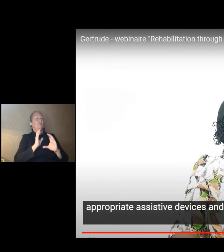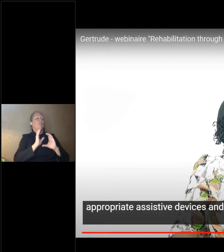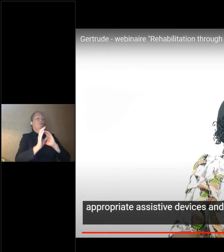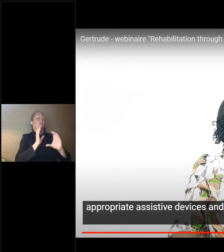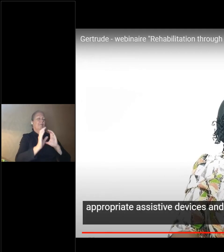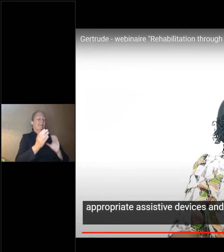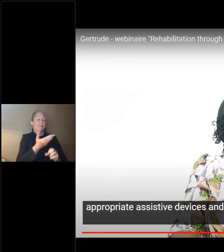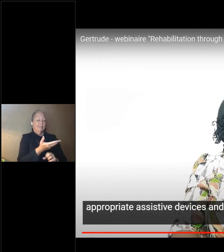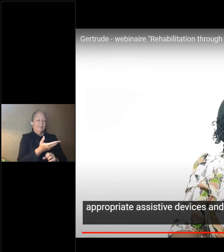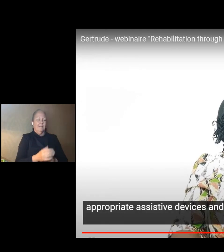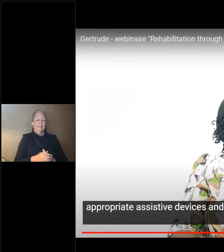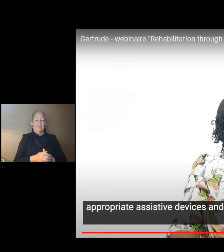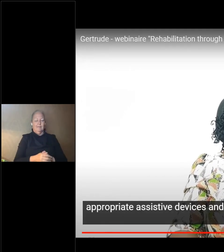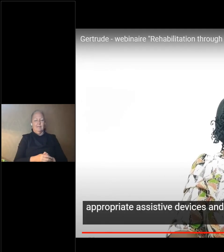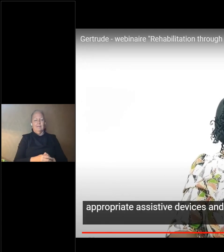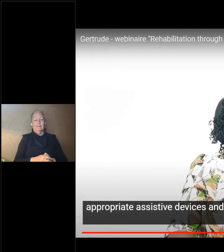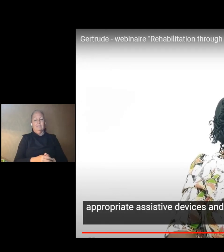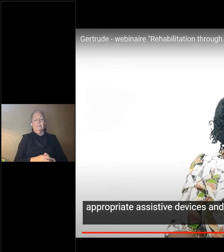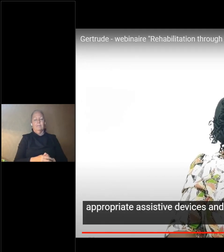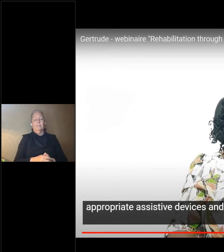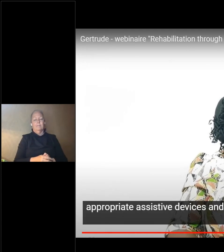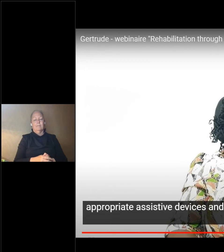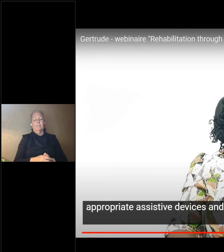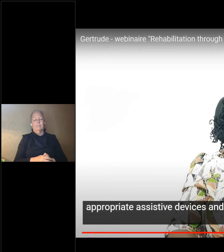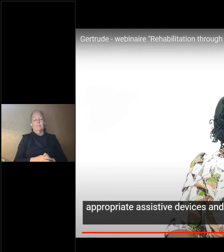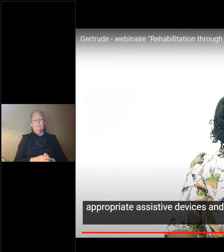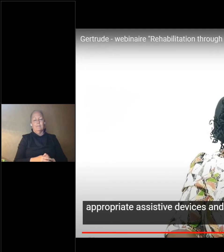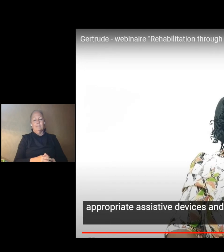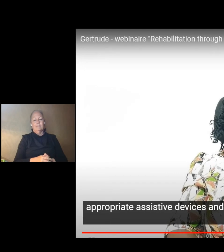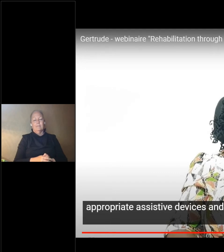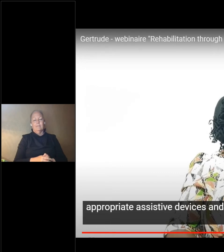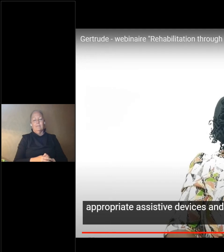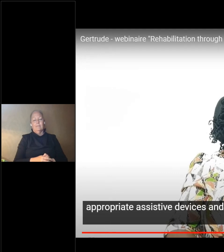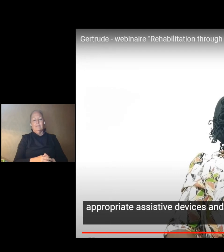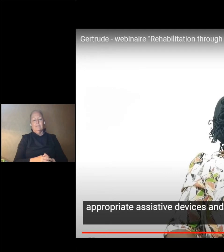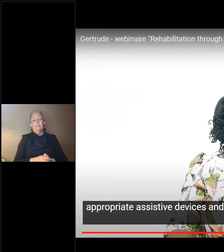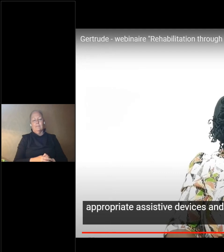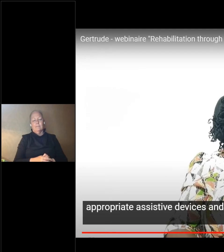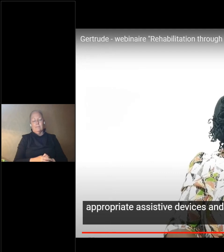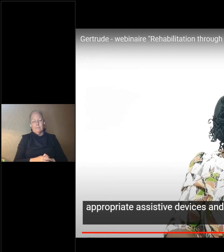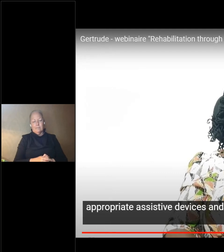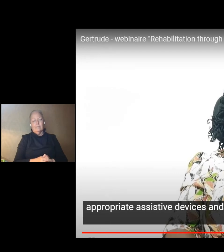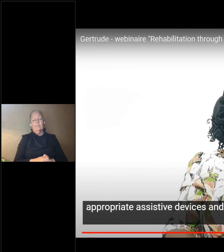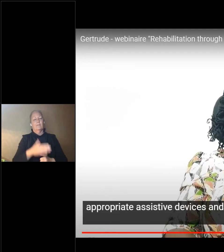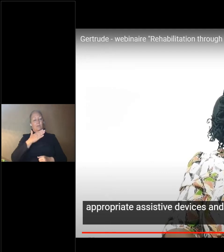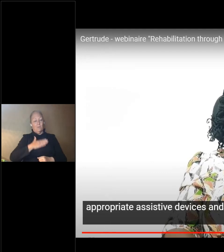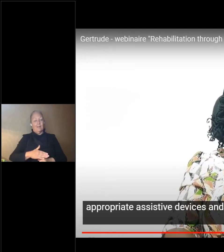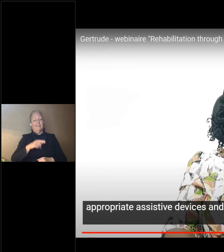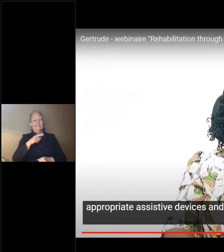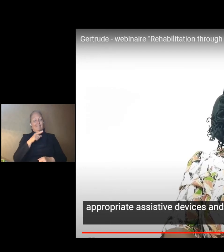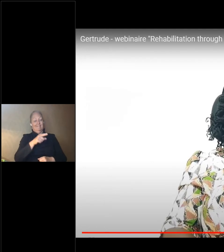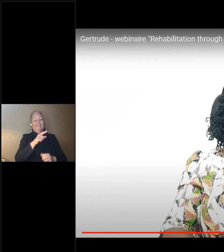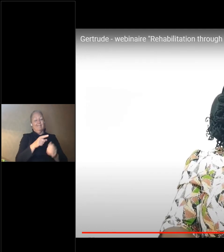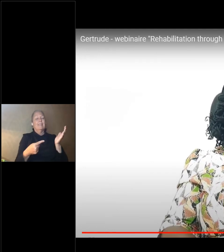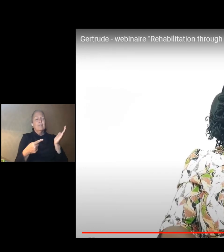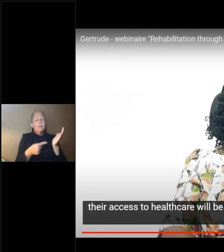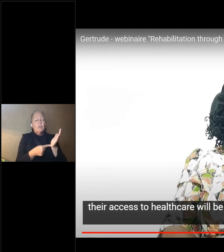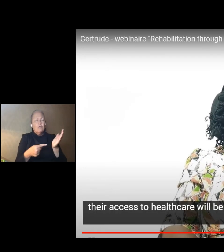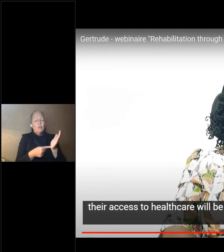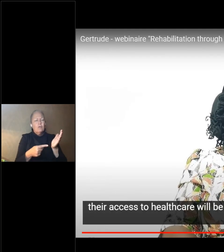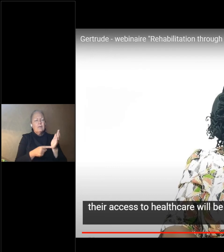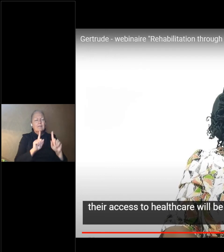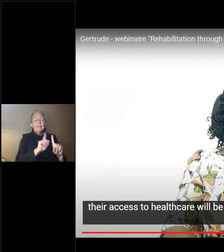appropriate assistive devices and the mechanism to ensure uptake by women and girls with disabilities,